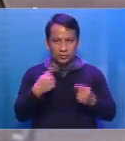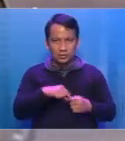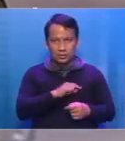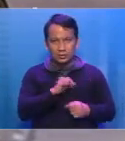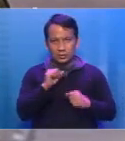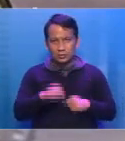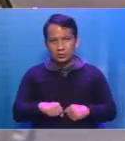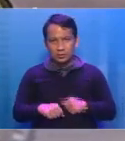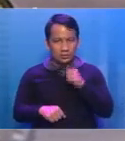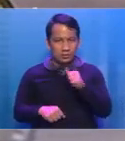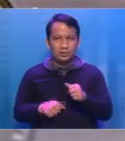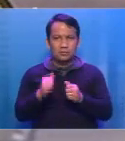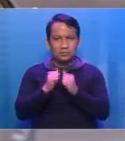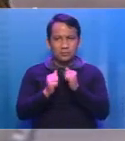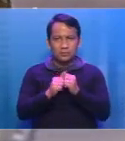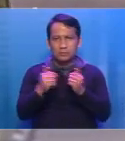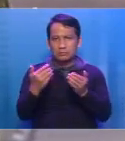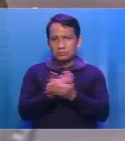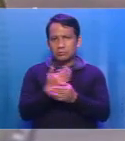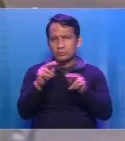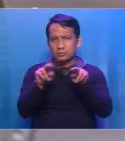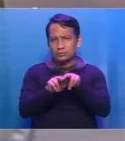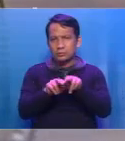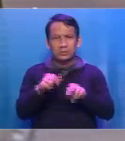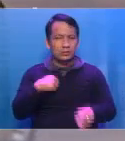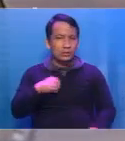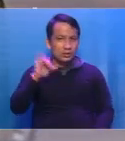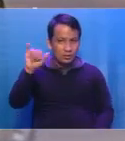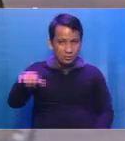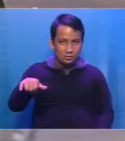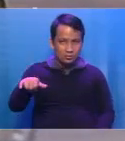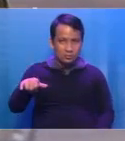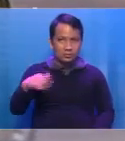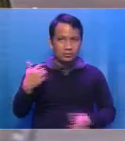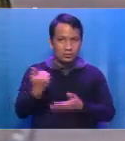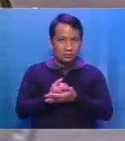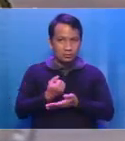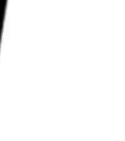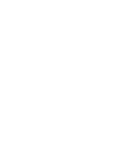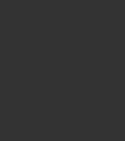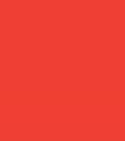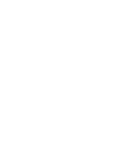yun. Diba? Hindi sabihin, new normal, ay hindi na tayo papasok. Tanggap lang tayo ng sweldo.